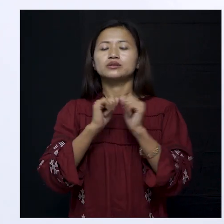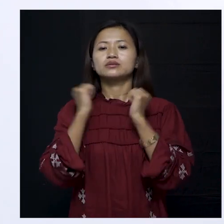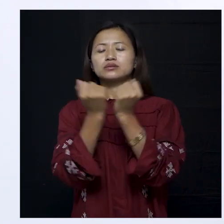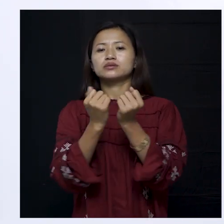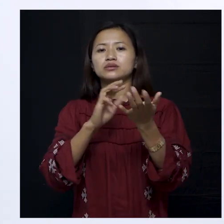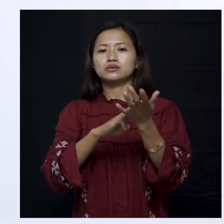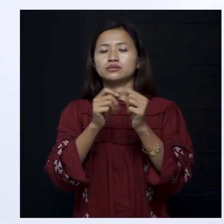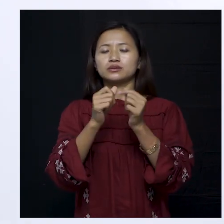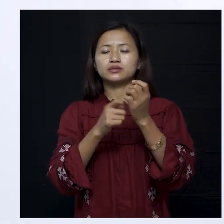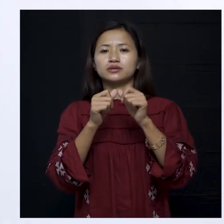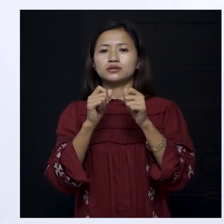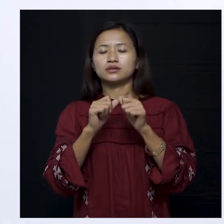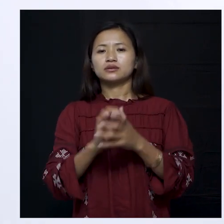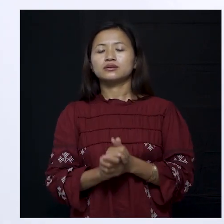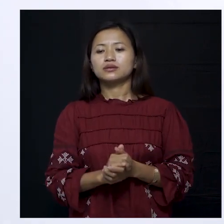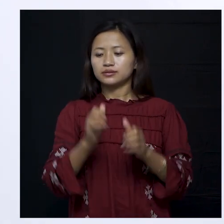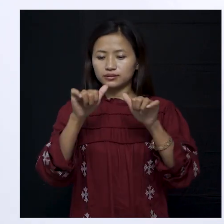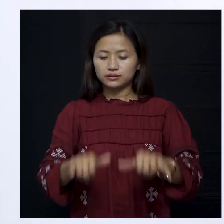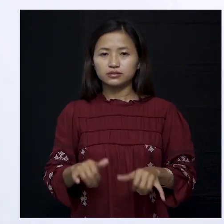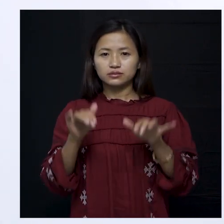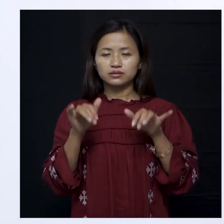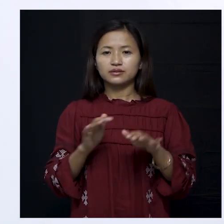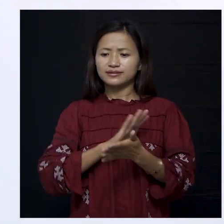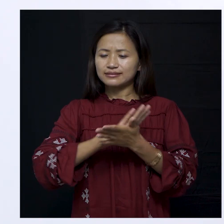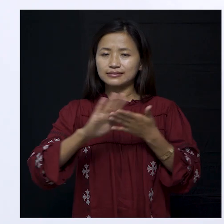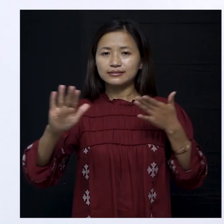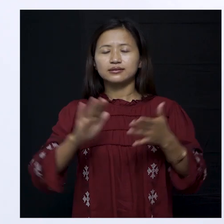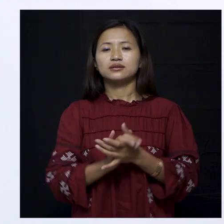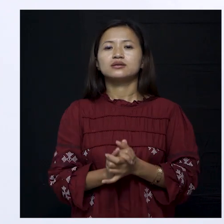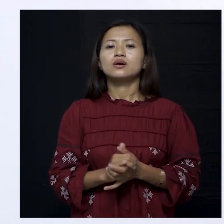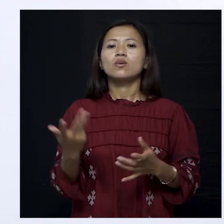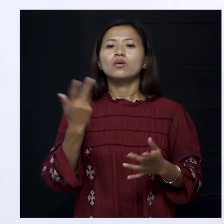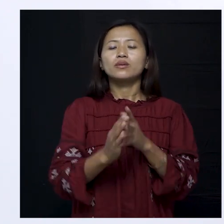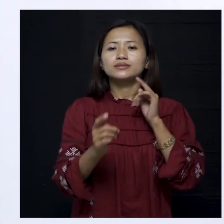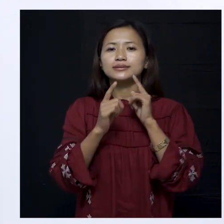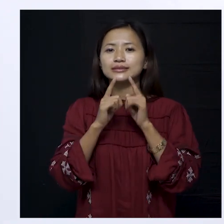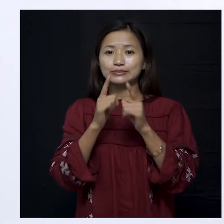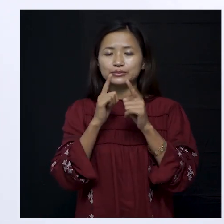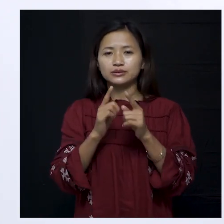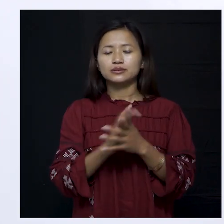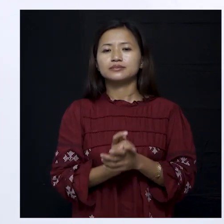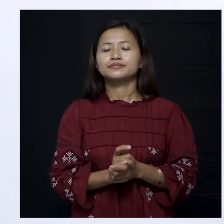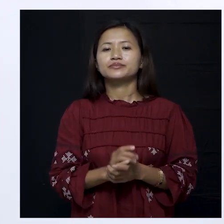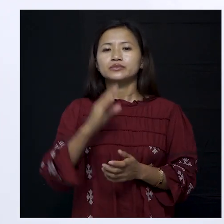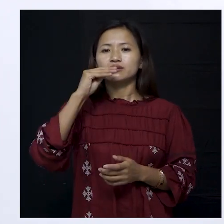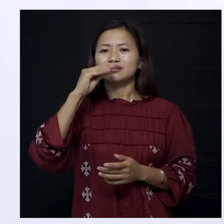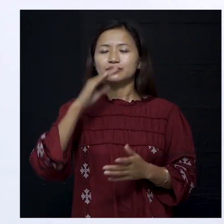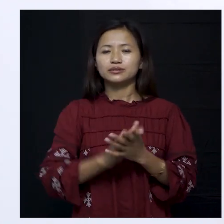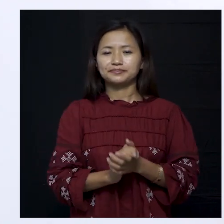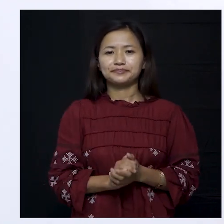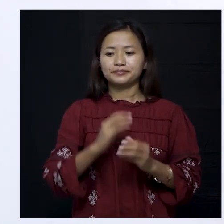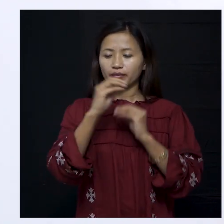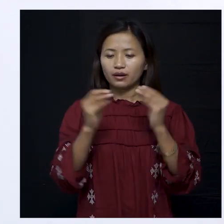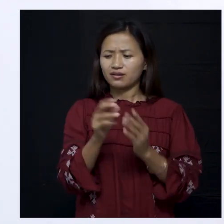but our main point should always stay, and we should be clear of what we are speaking about. Sometimes I have seen people